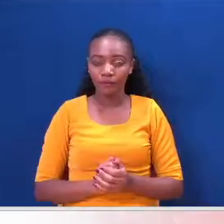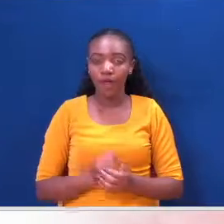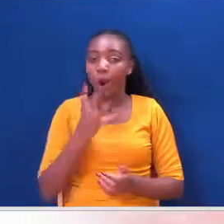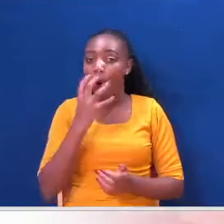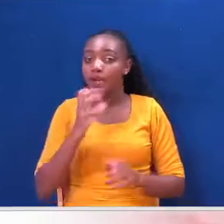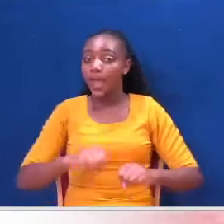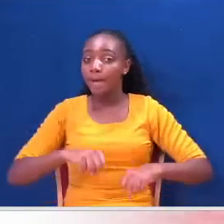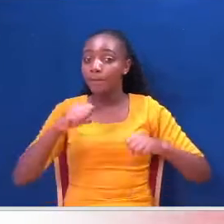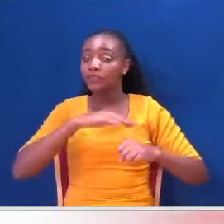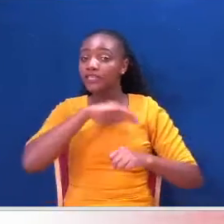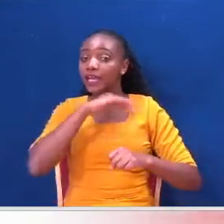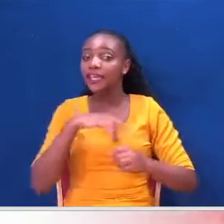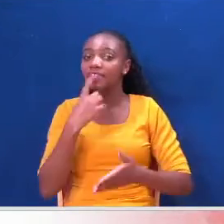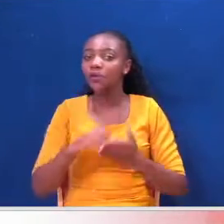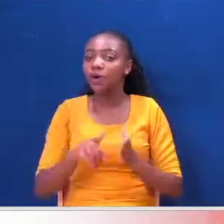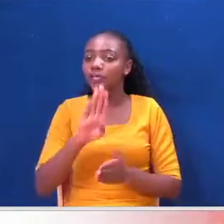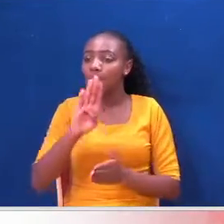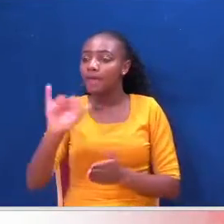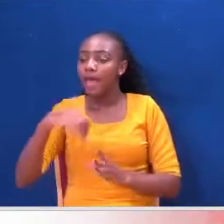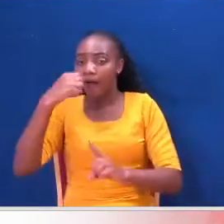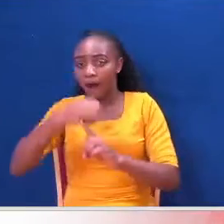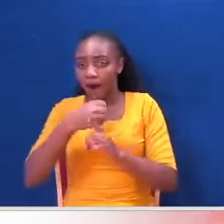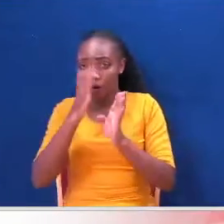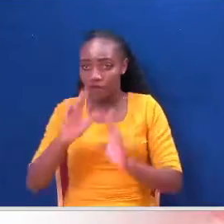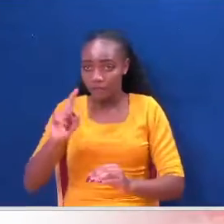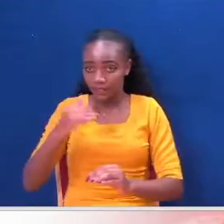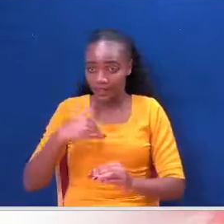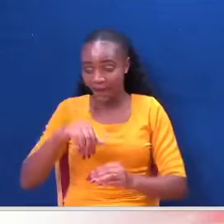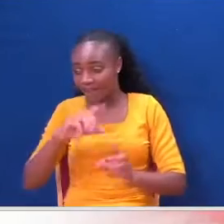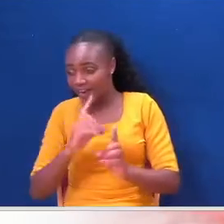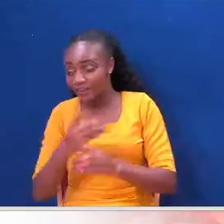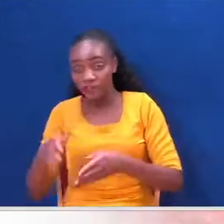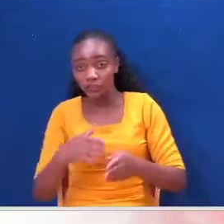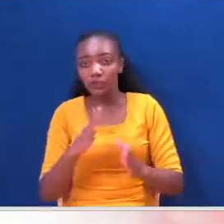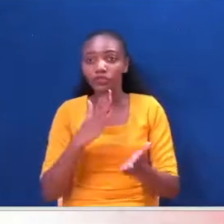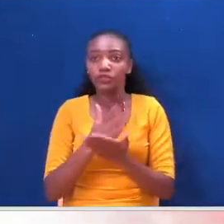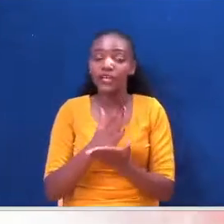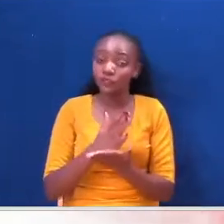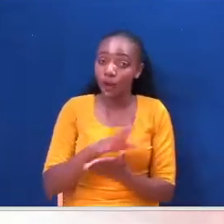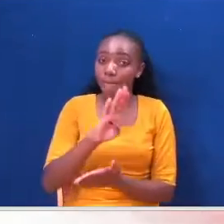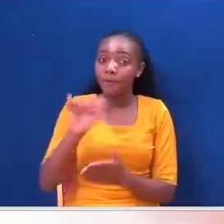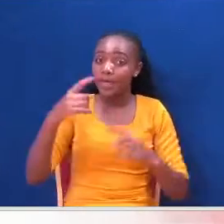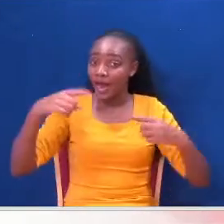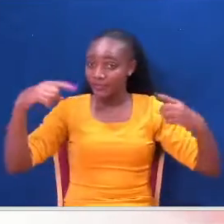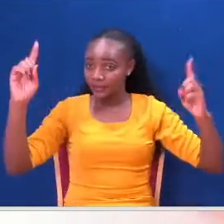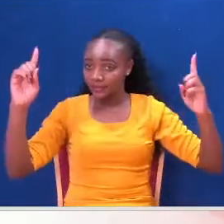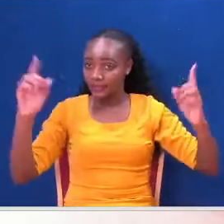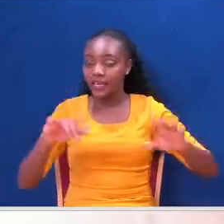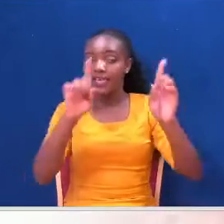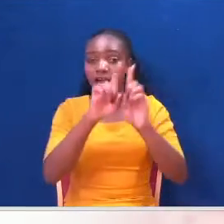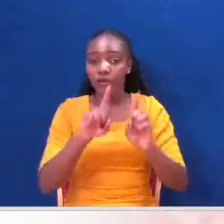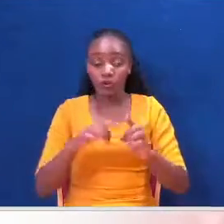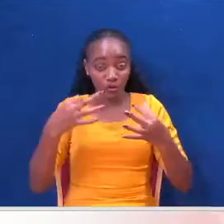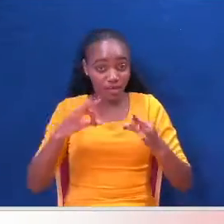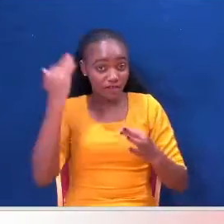ODM leader Raila Odinga says the BBI proponents will seek an alternative route to ensure the bill sails through if the Court of Appeal rules